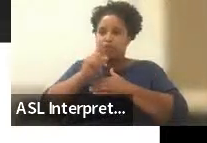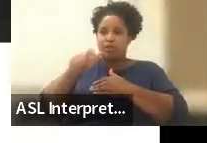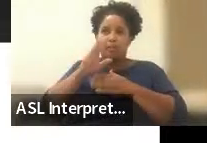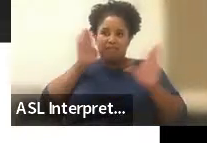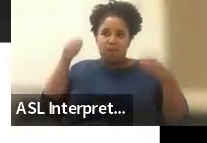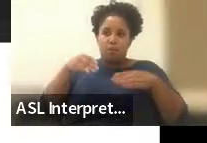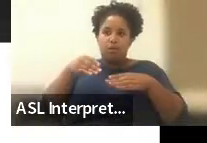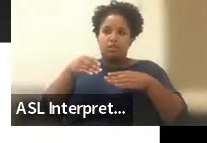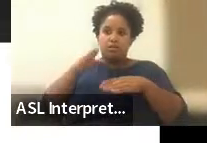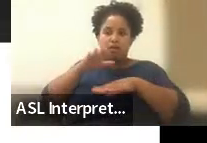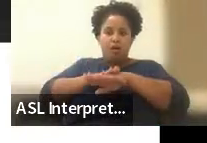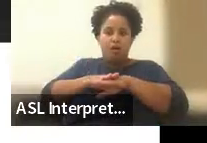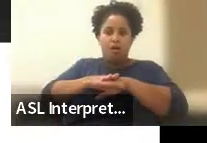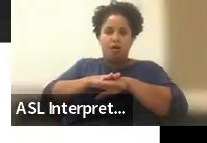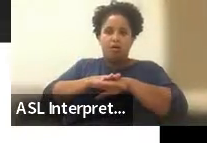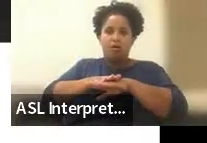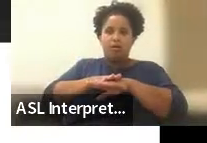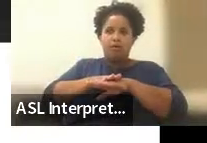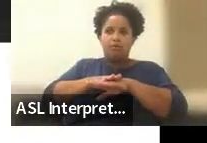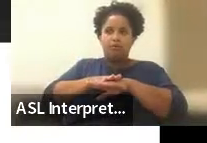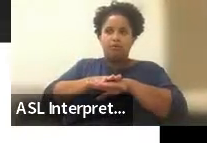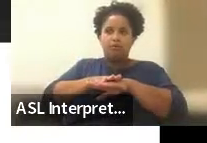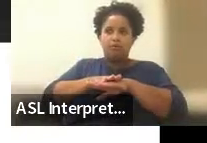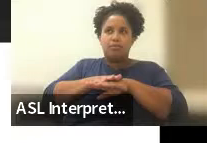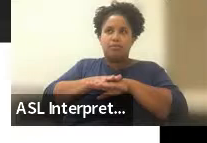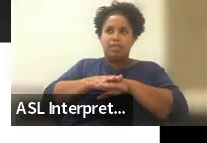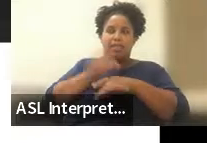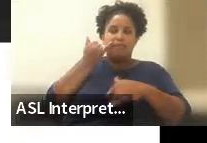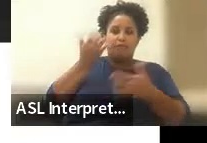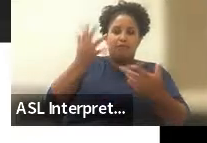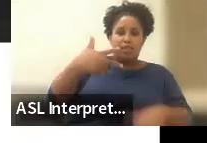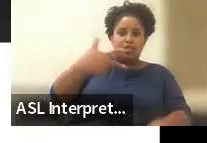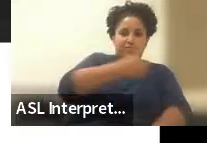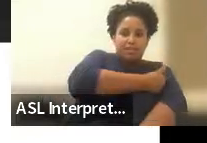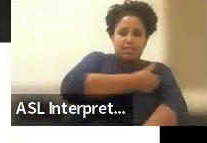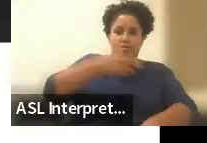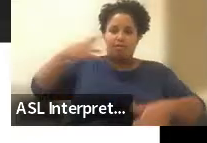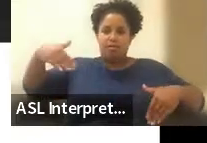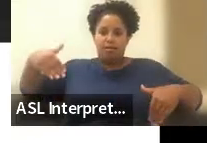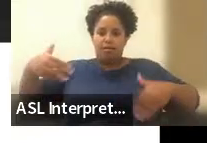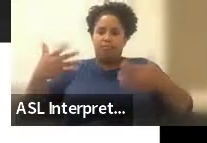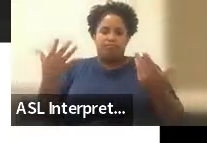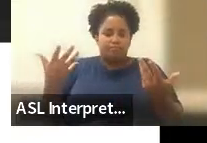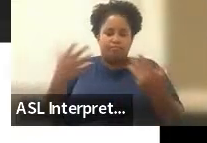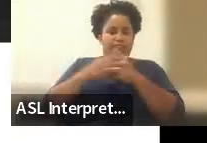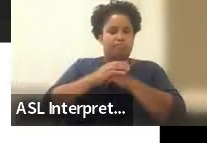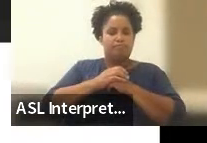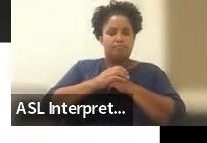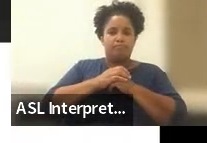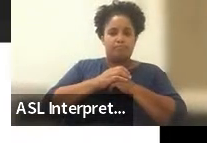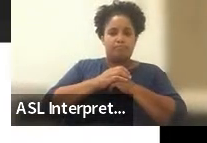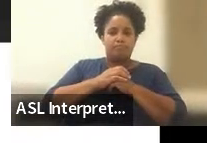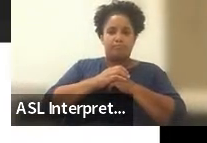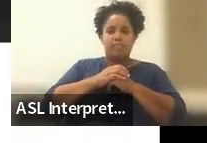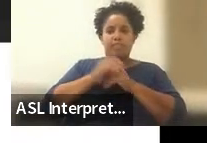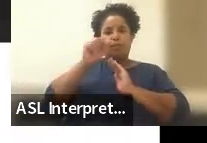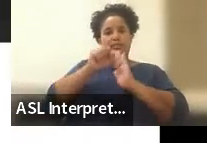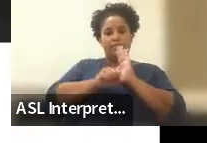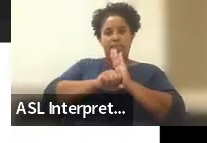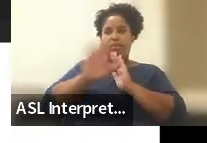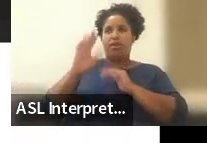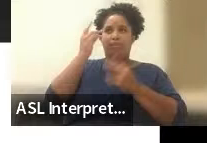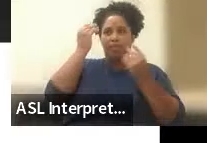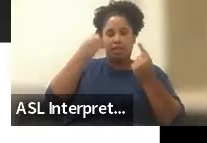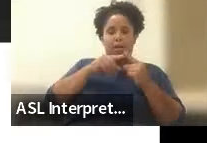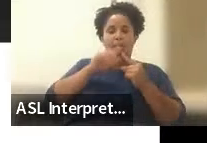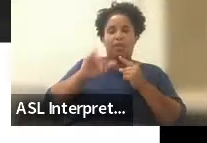focused on, shouldn't be based on people's vaccination status. So that is the state's rationale for